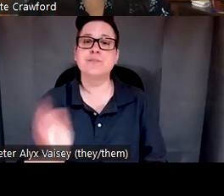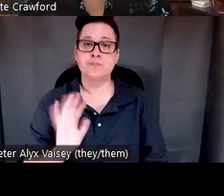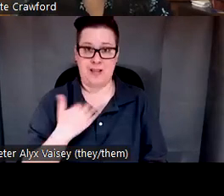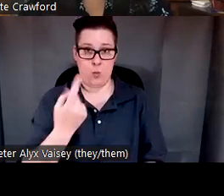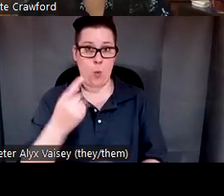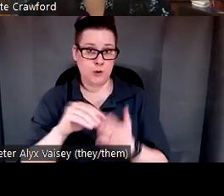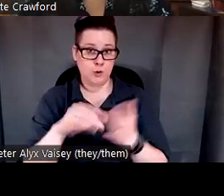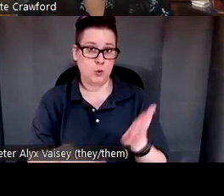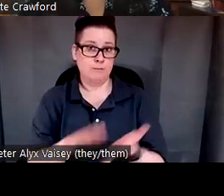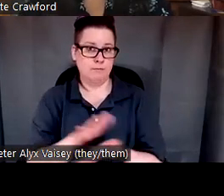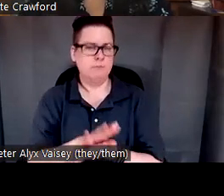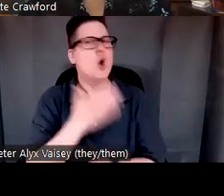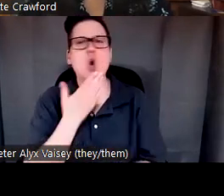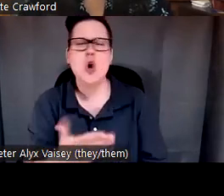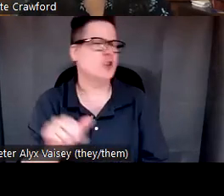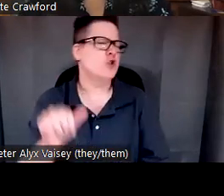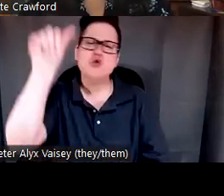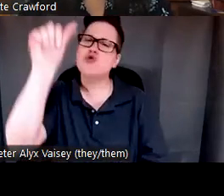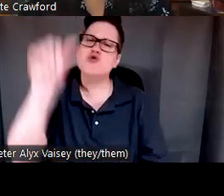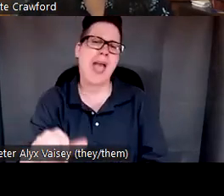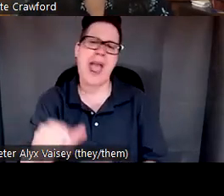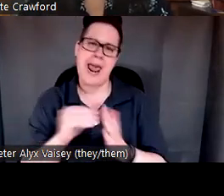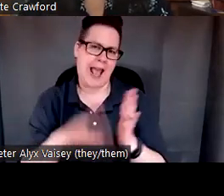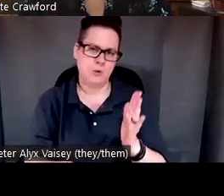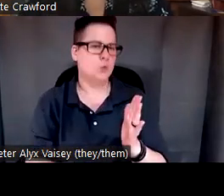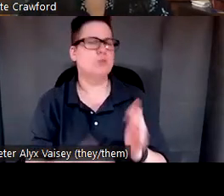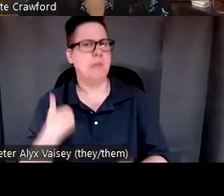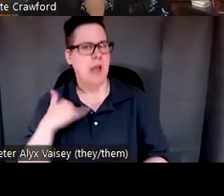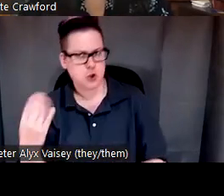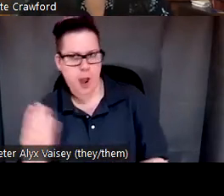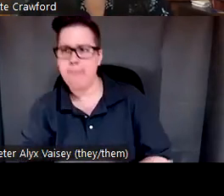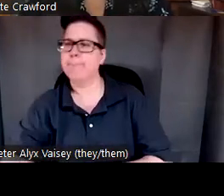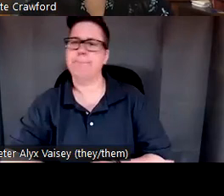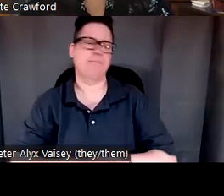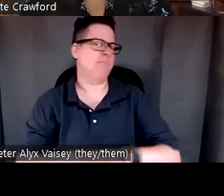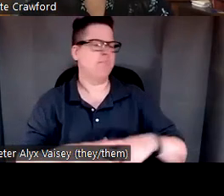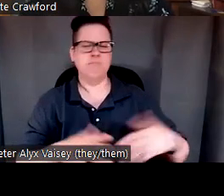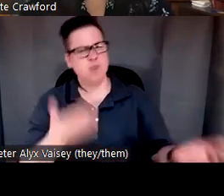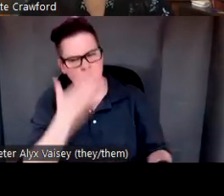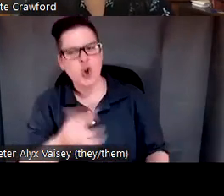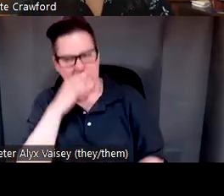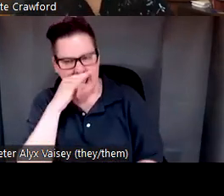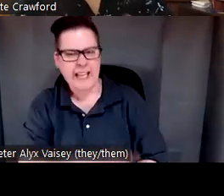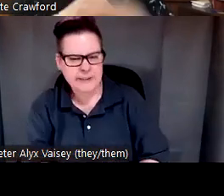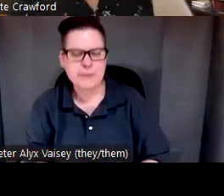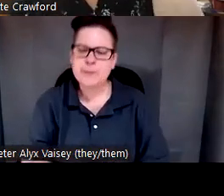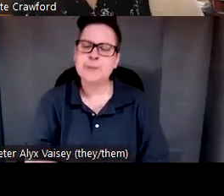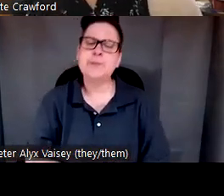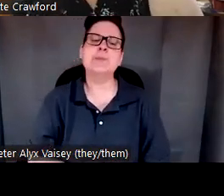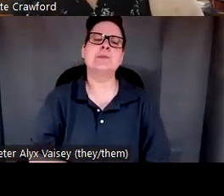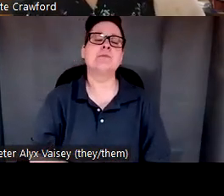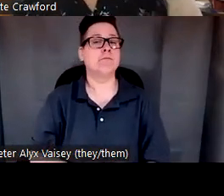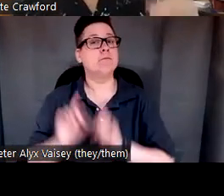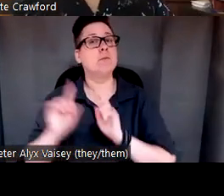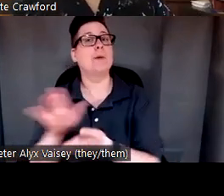in school, good student, straight A student, worked, just a good kid, had gone to